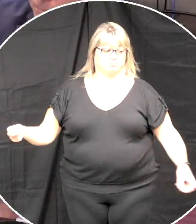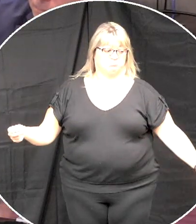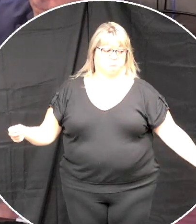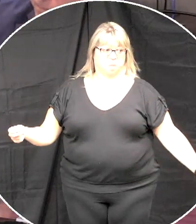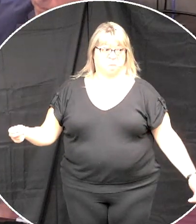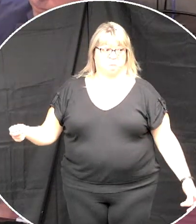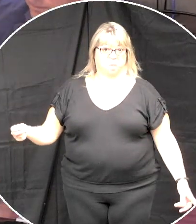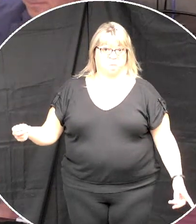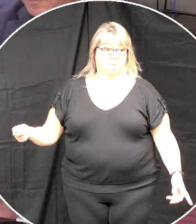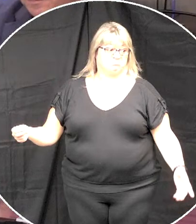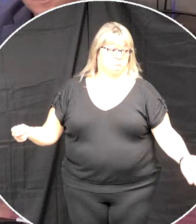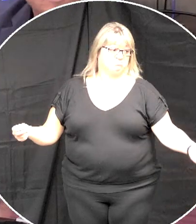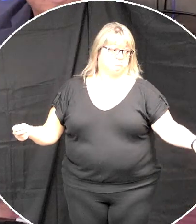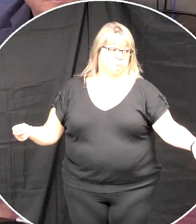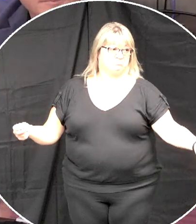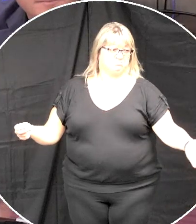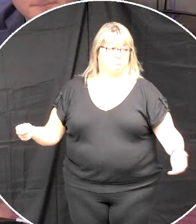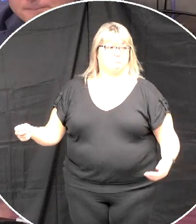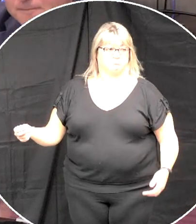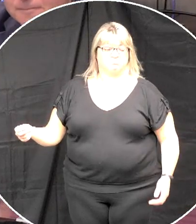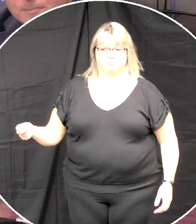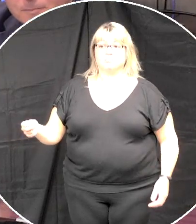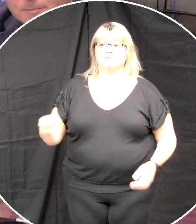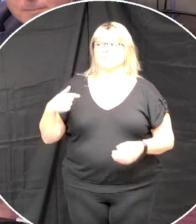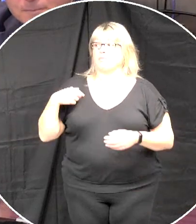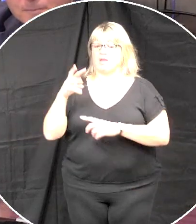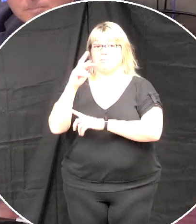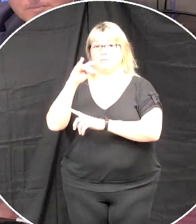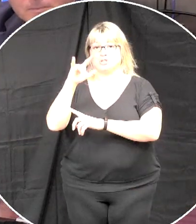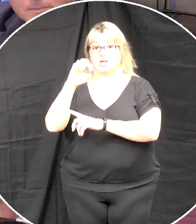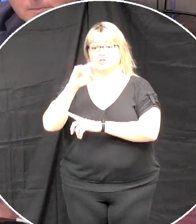Michelle Jewar, Trustee, Deputy Minister of Finance.